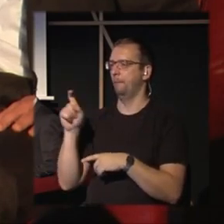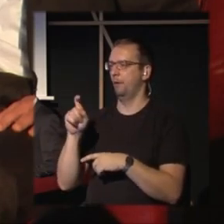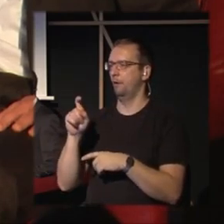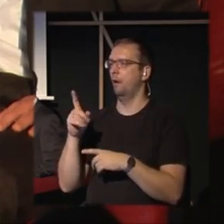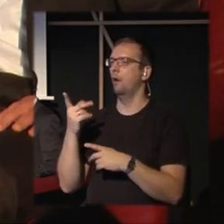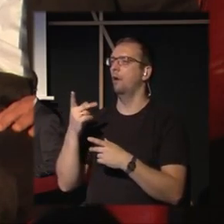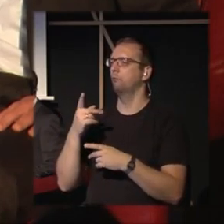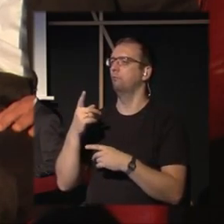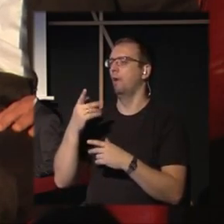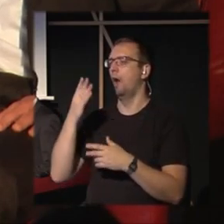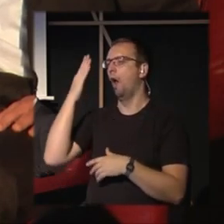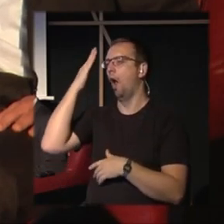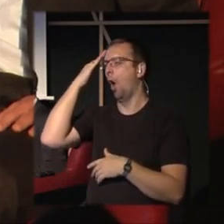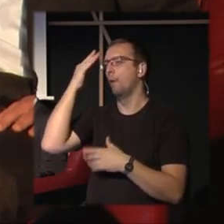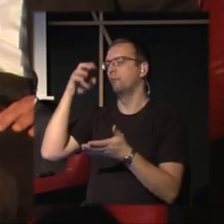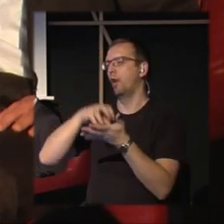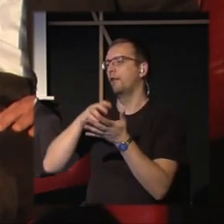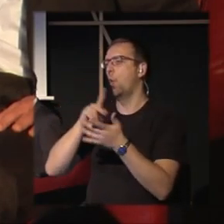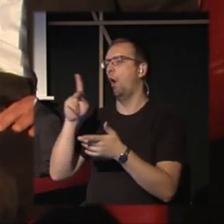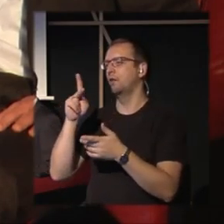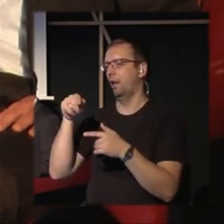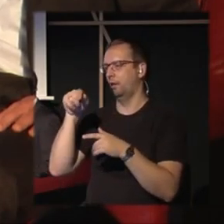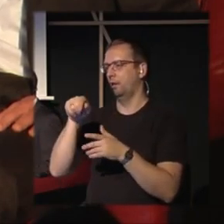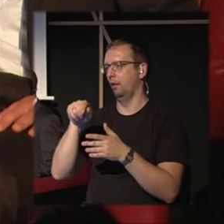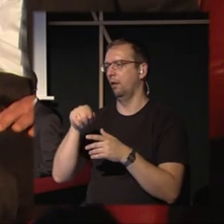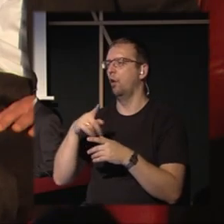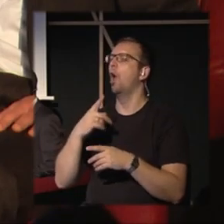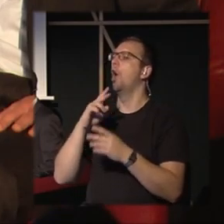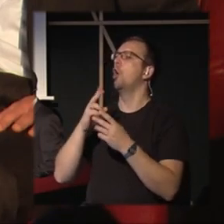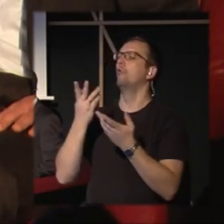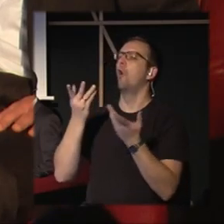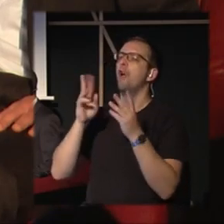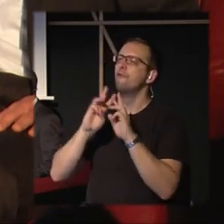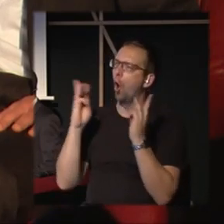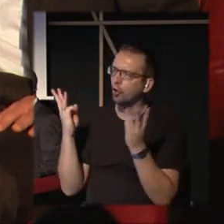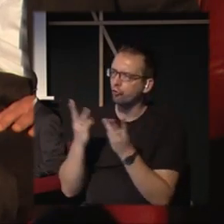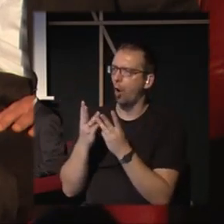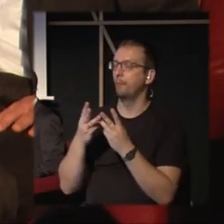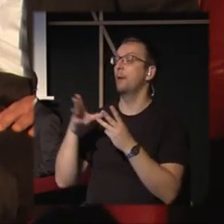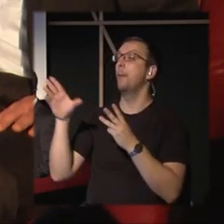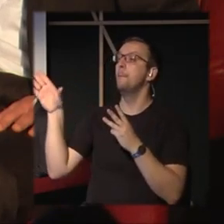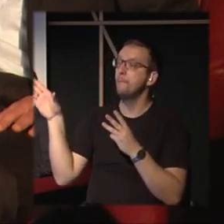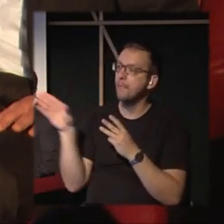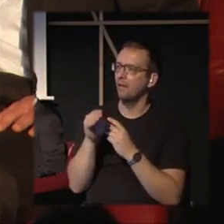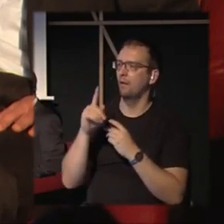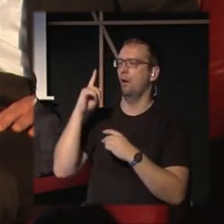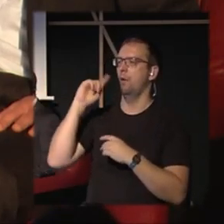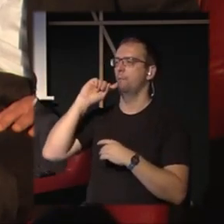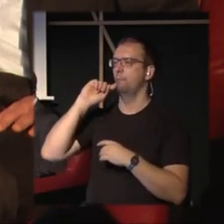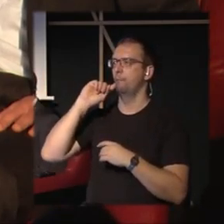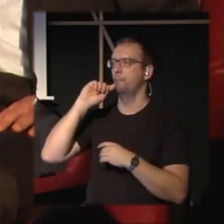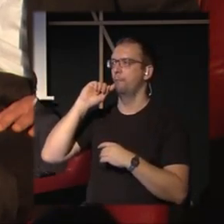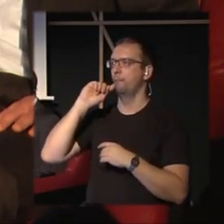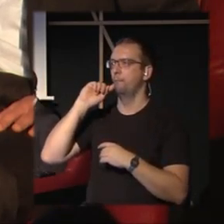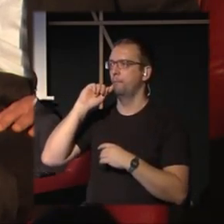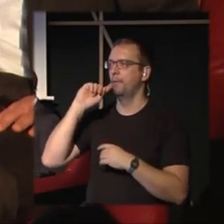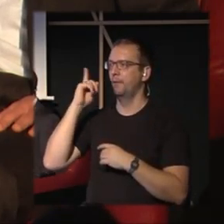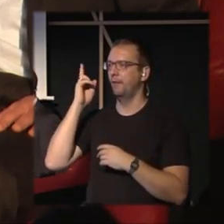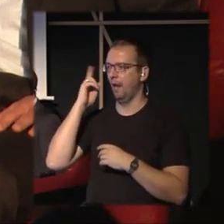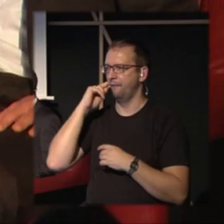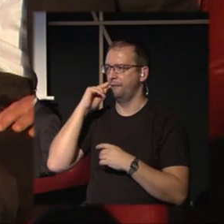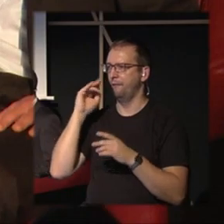kind of workshops with them. We invite them to games at Maksimir Stadium. We cooperate with